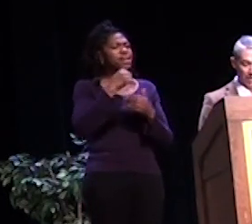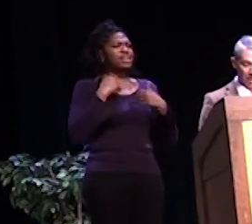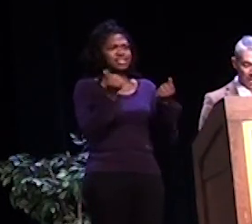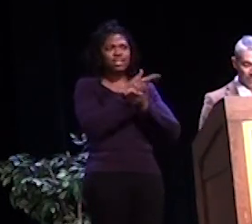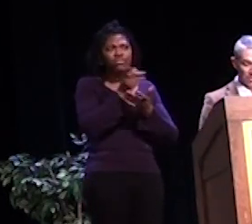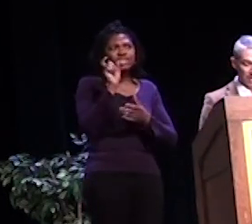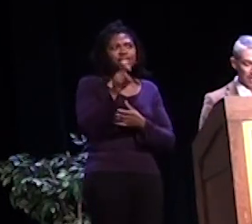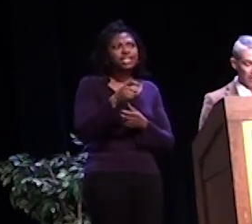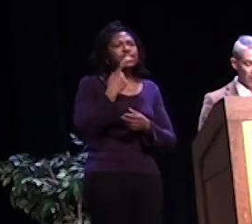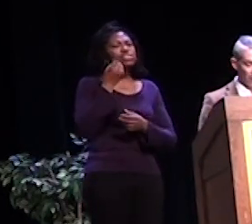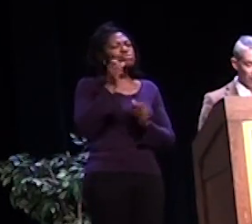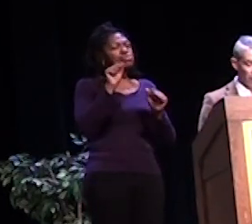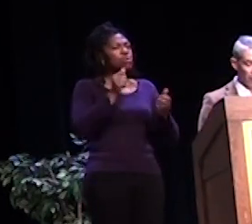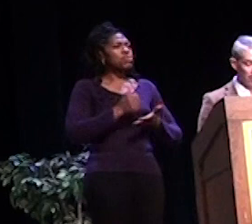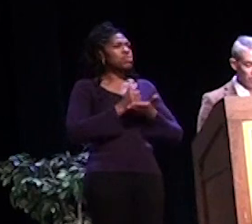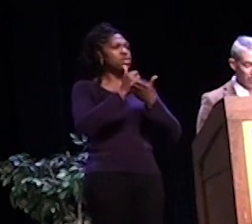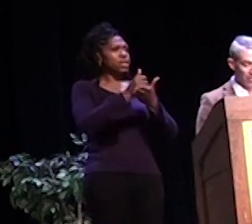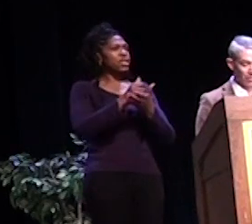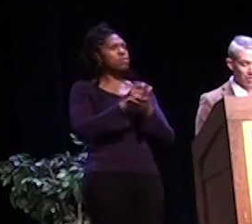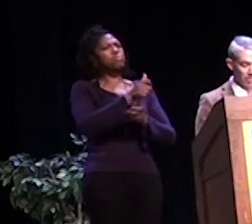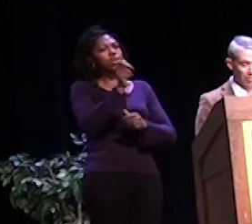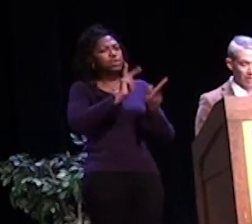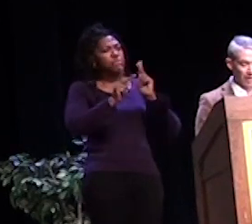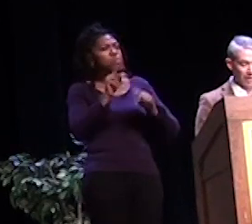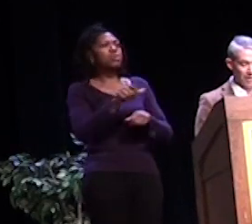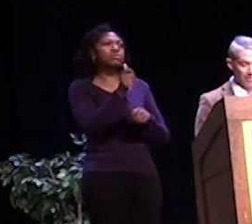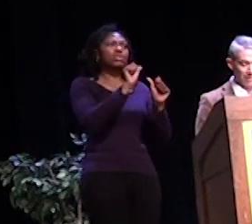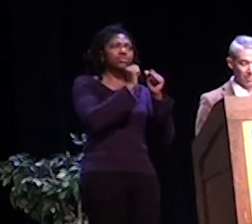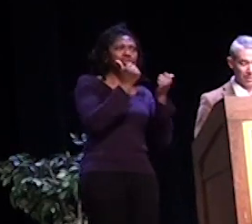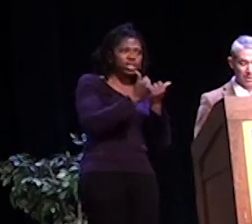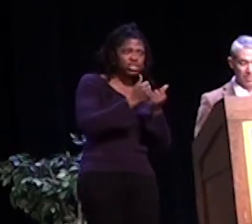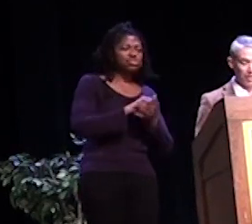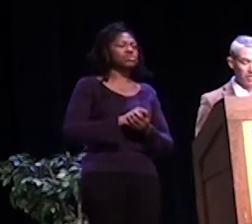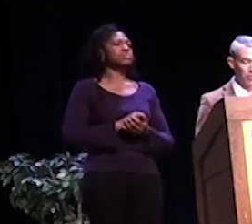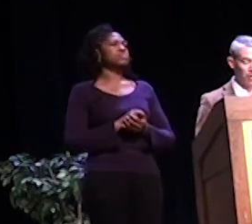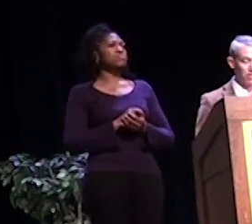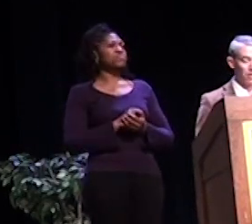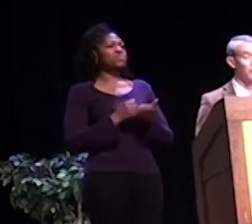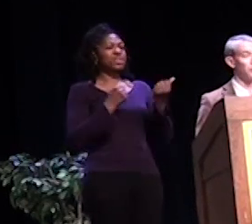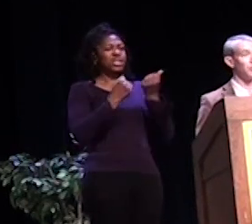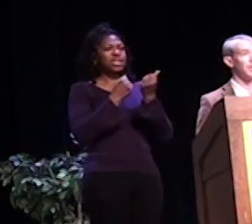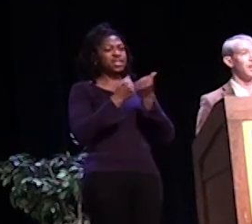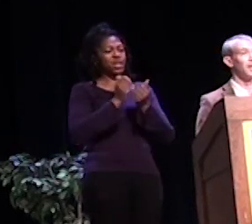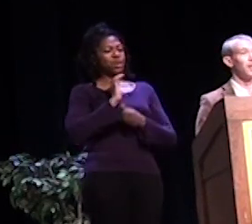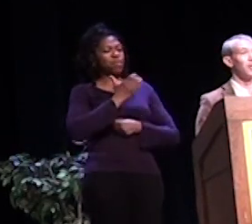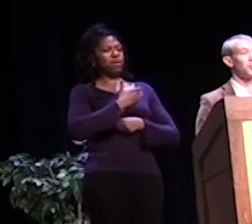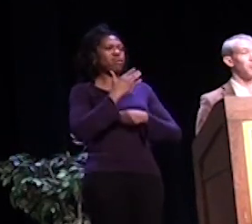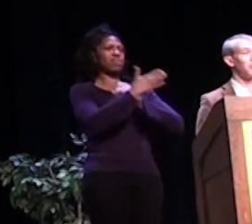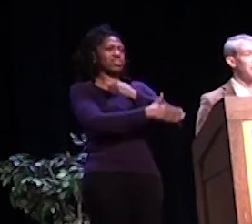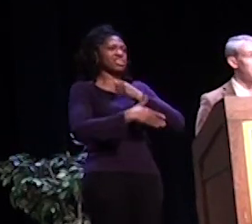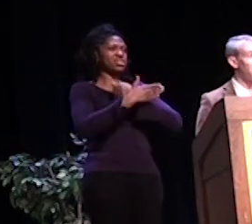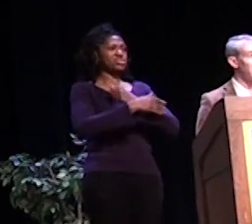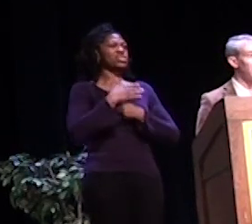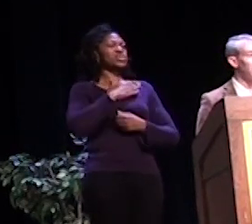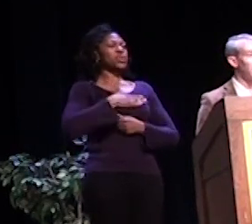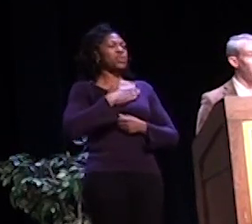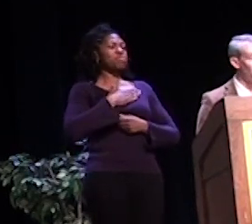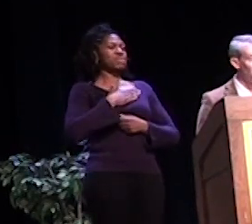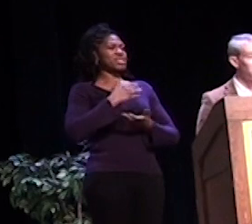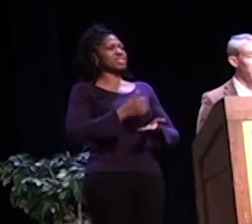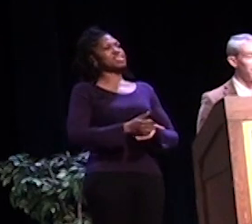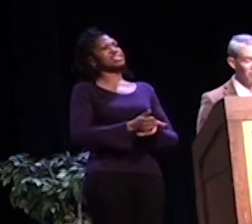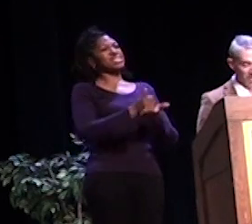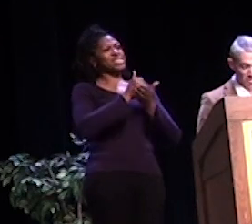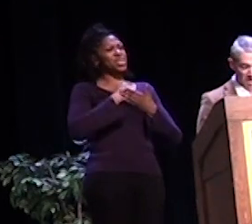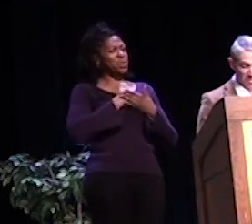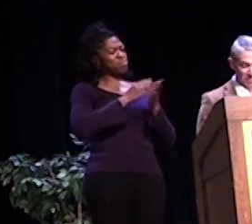and provide oversight over programs critical to supporting people and communities across our country. So please help me give a